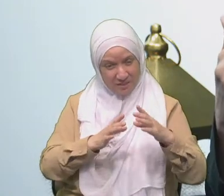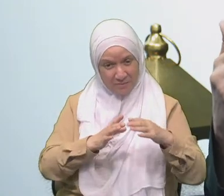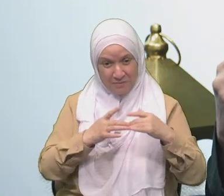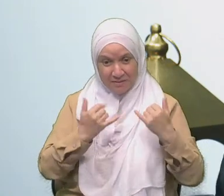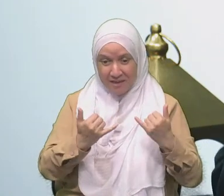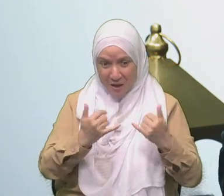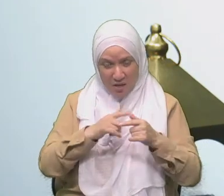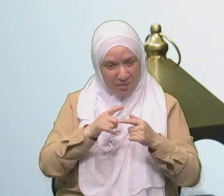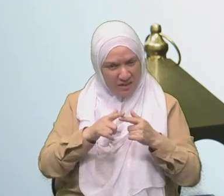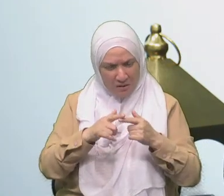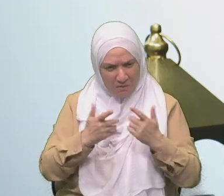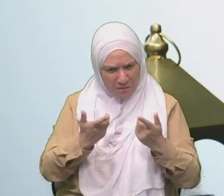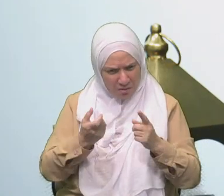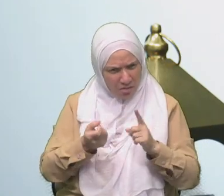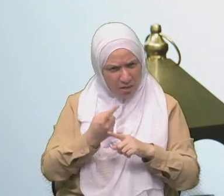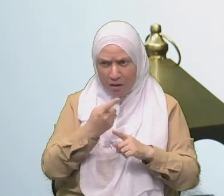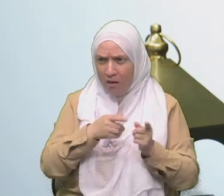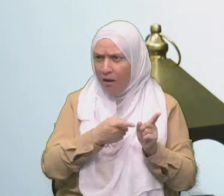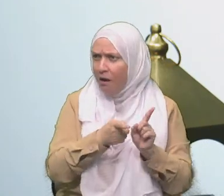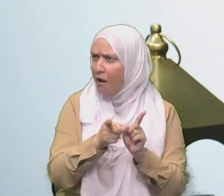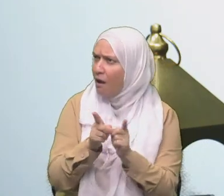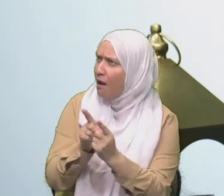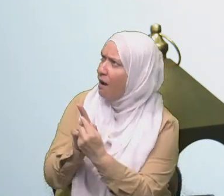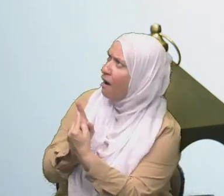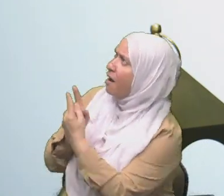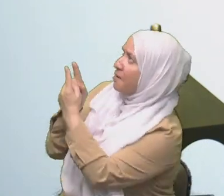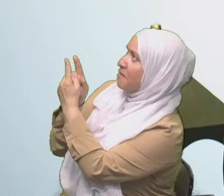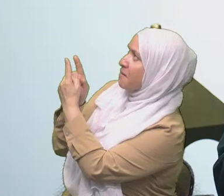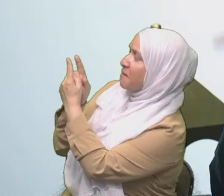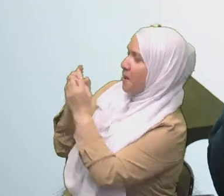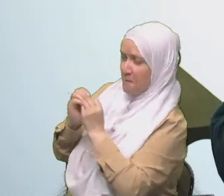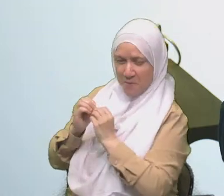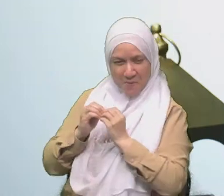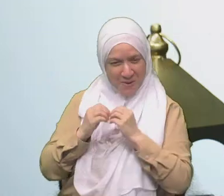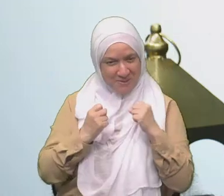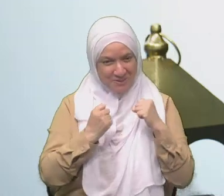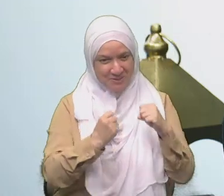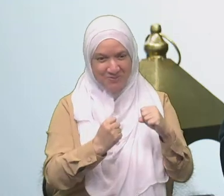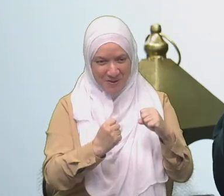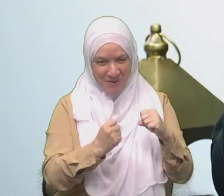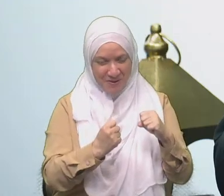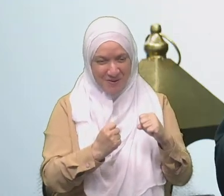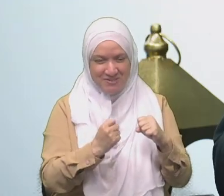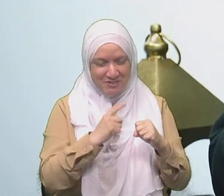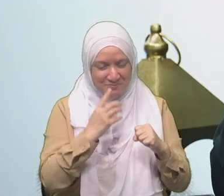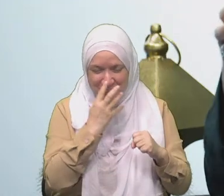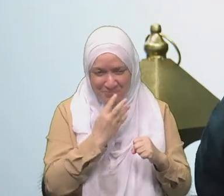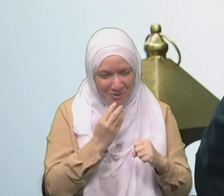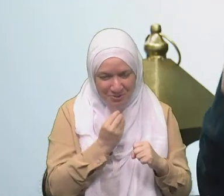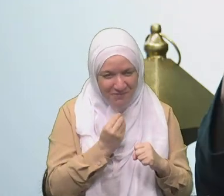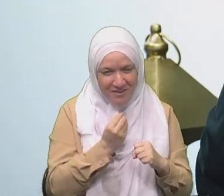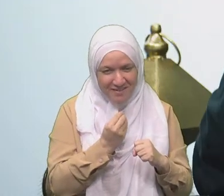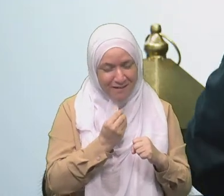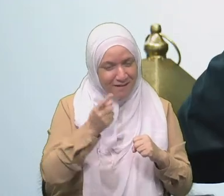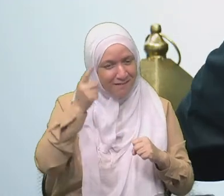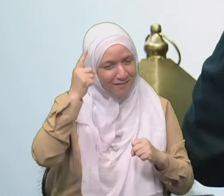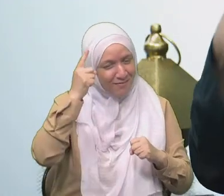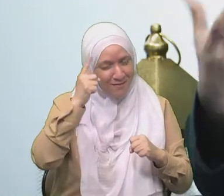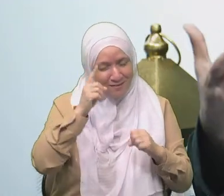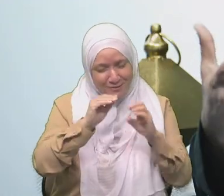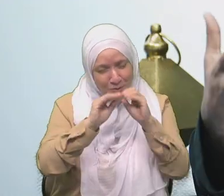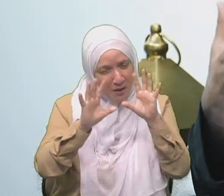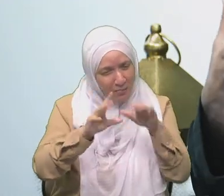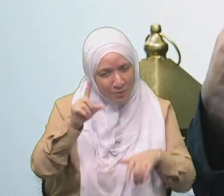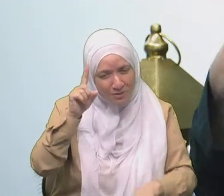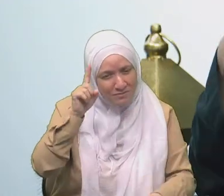is, and by the way, this is the beauty of Allahumma innaka afuwwun kareemun tuhibbul afwa fa'fu anni, even if the hadith is, but the